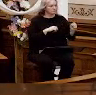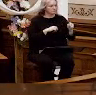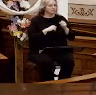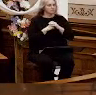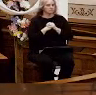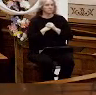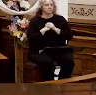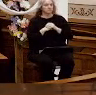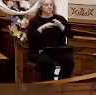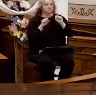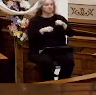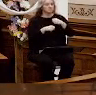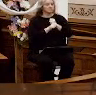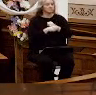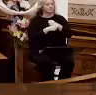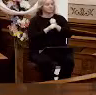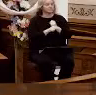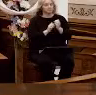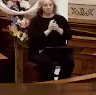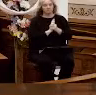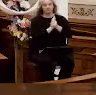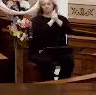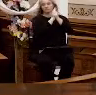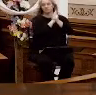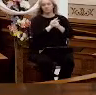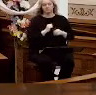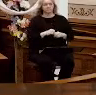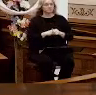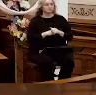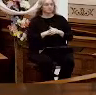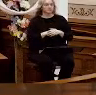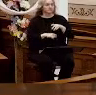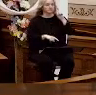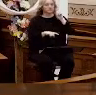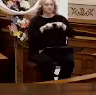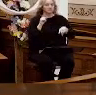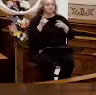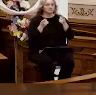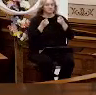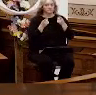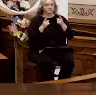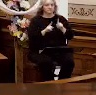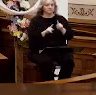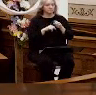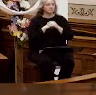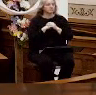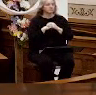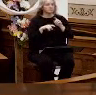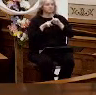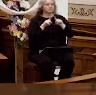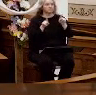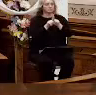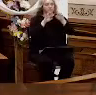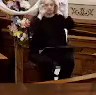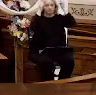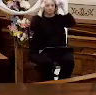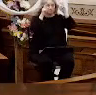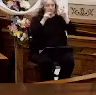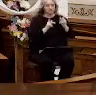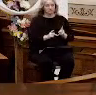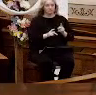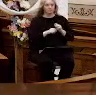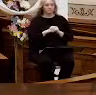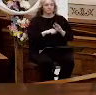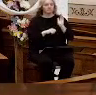And they can make other challenges seem impossible to endure. But as Easter people, we